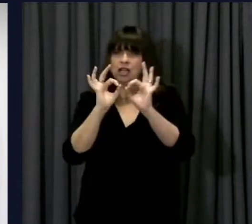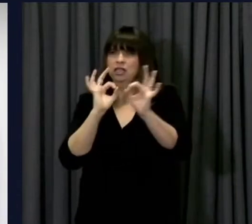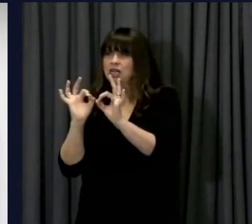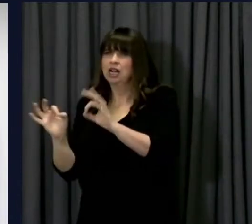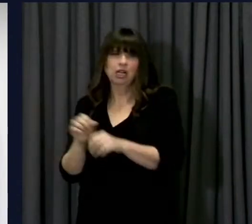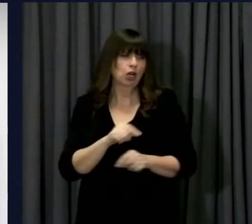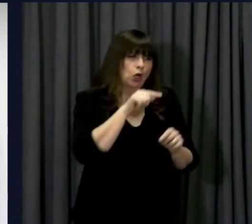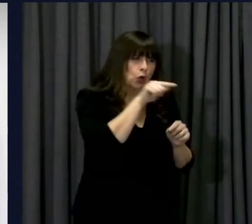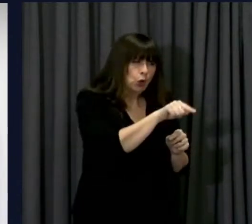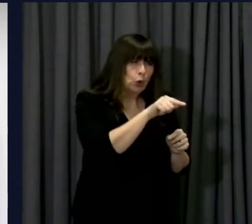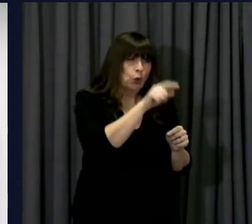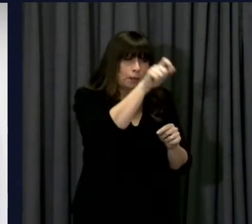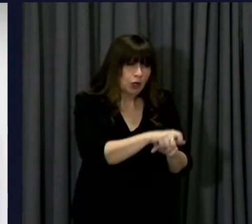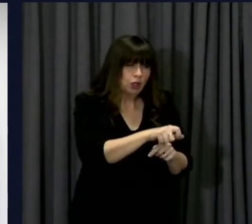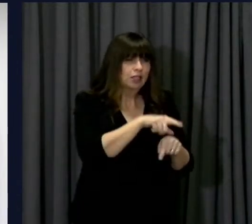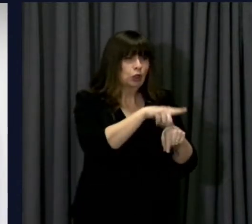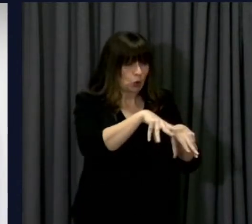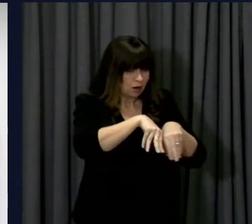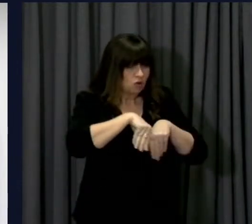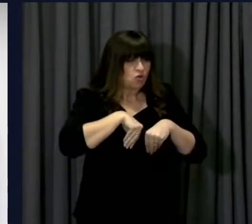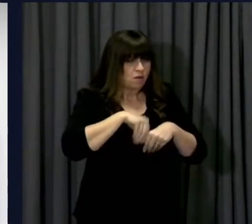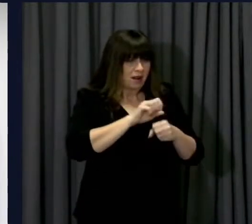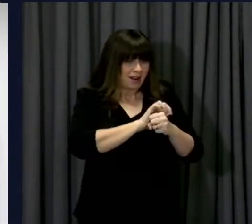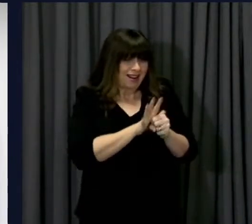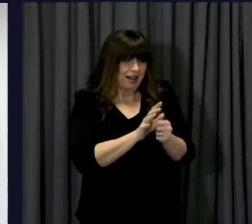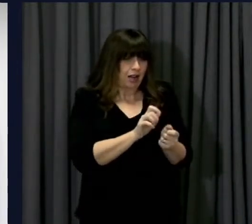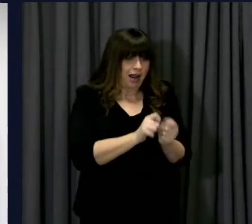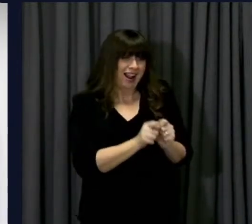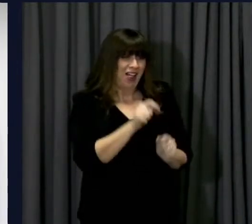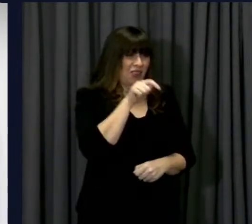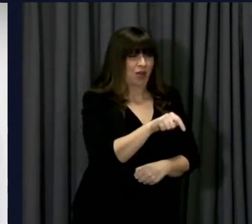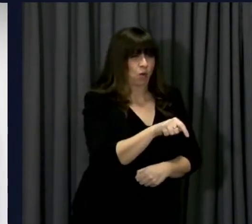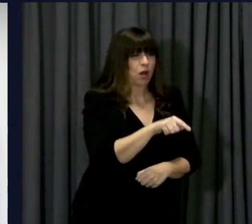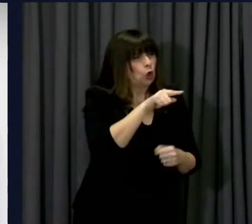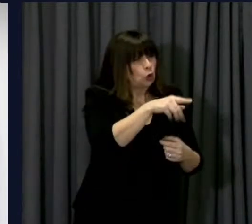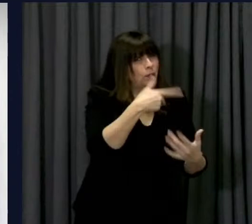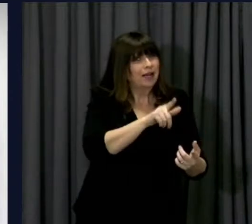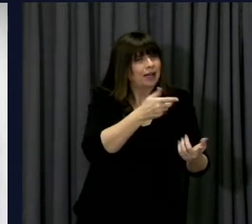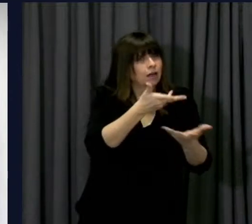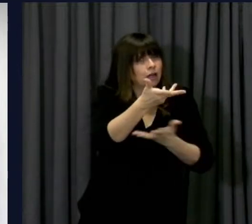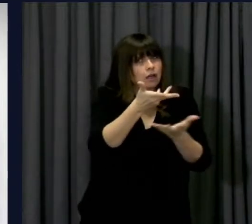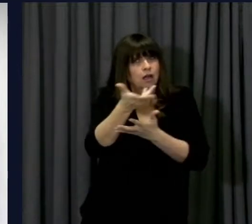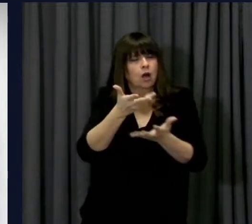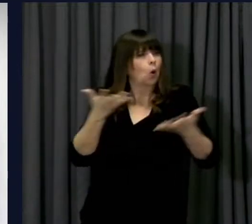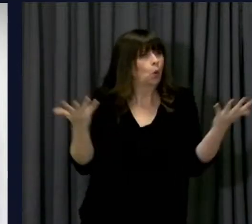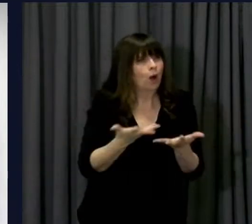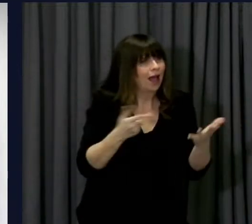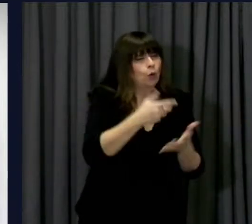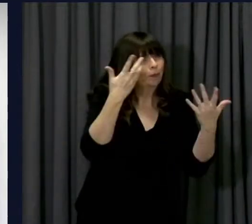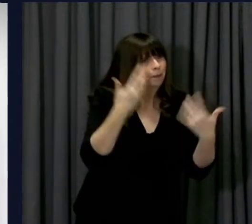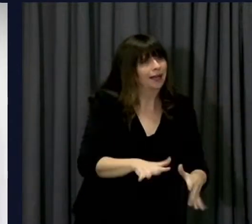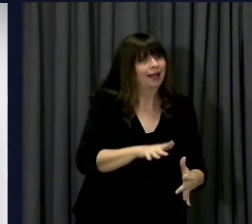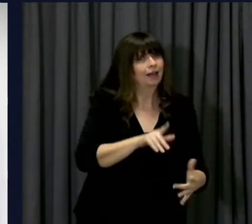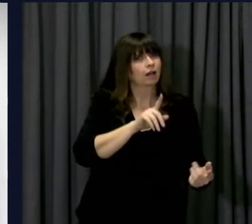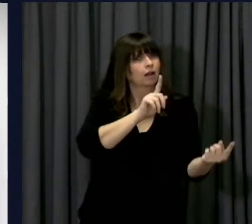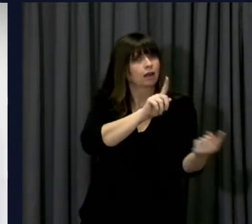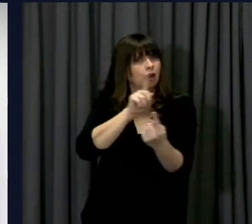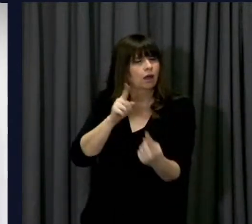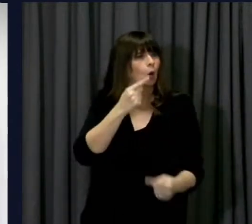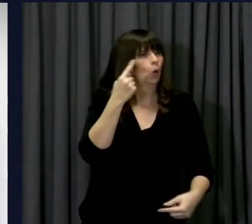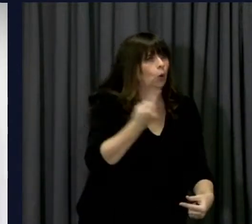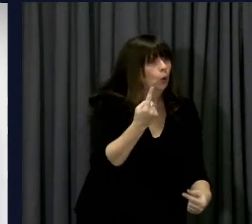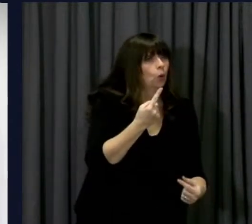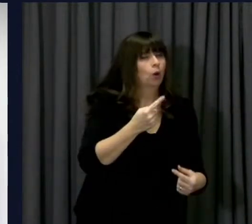where each case has been and who they've been in close contact with. We will also make use of the skills of Public Health